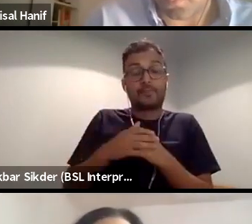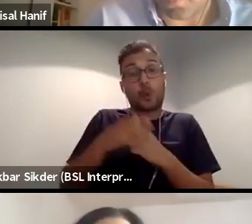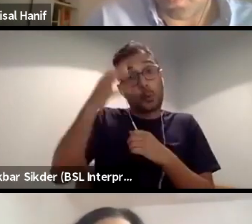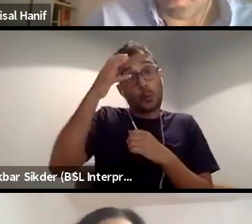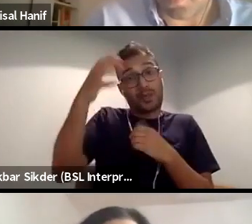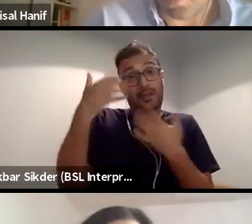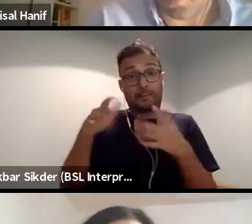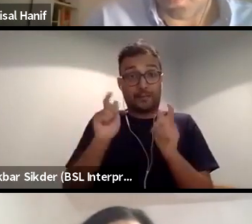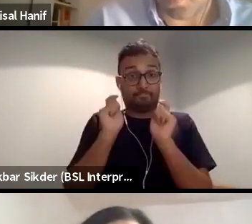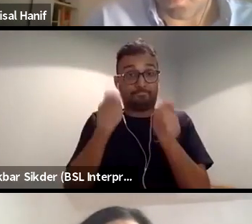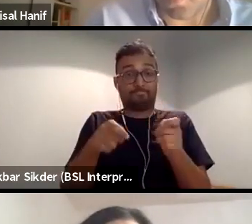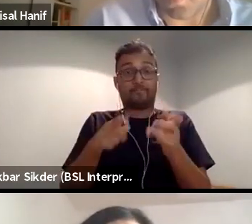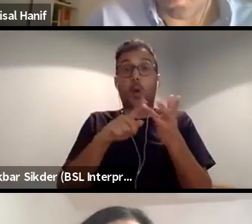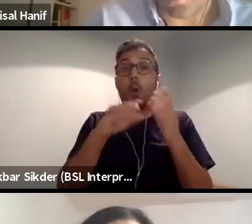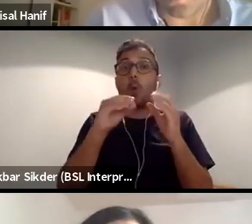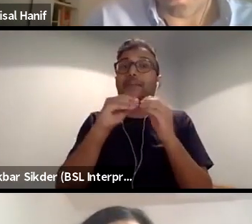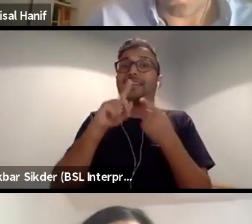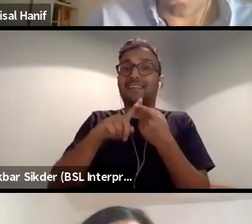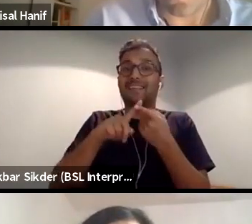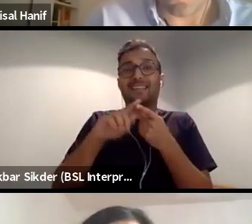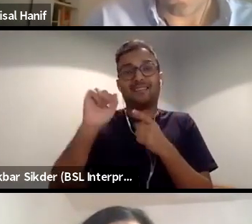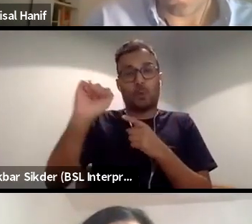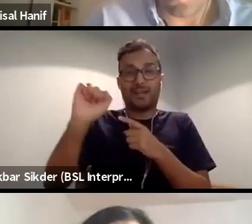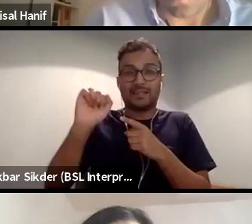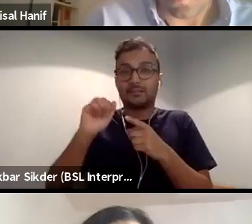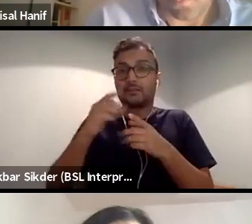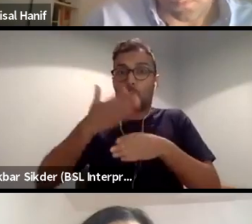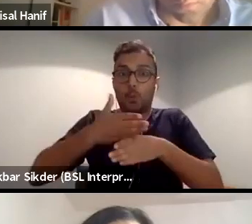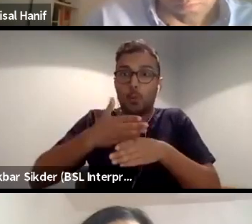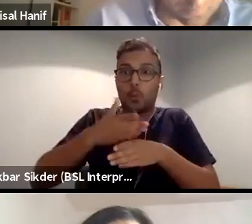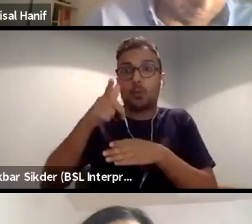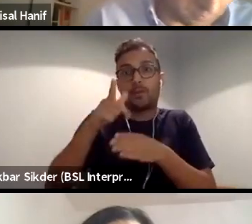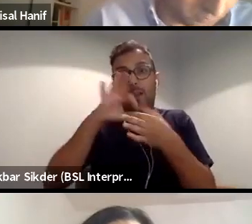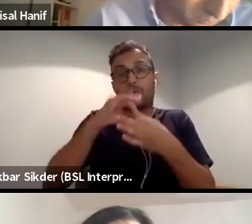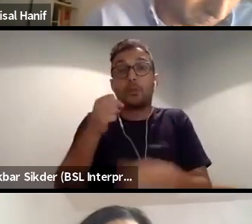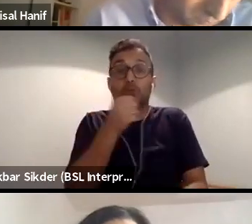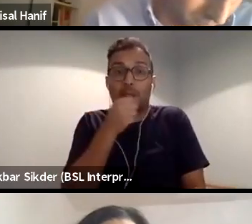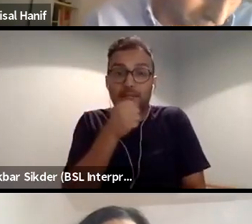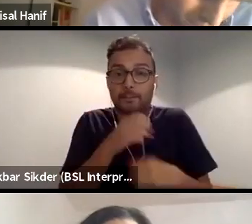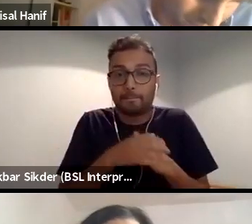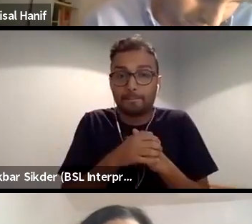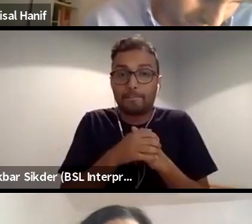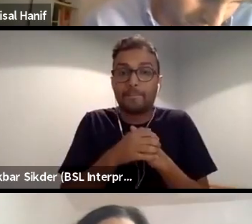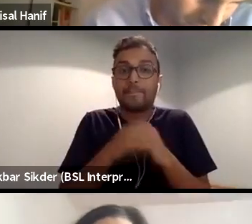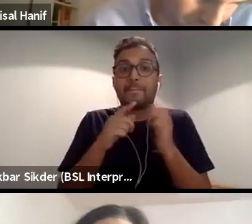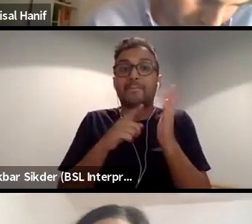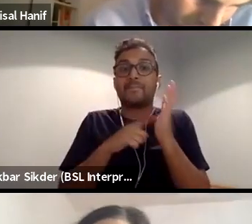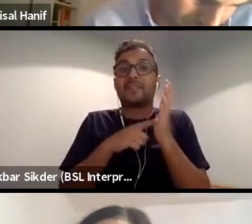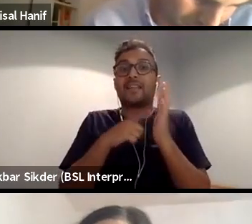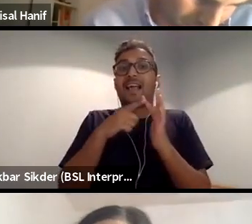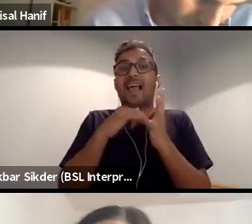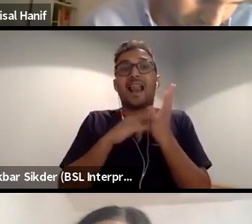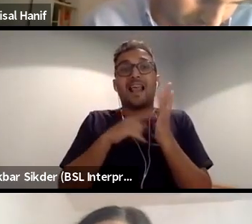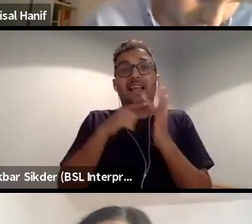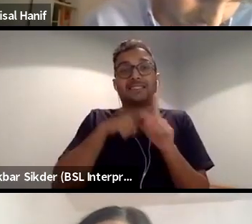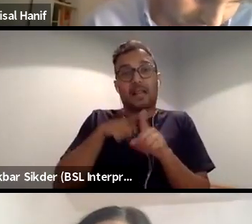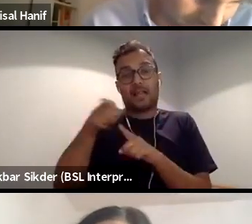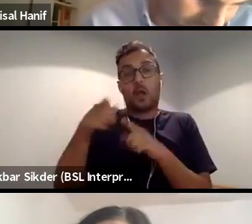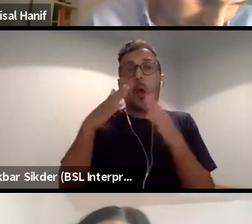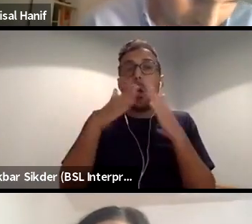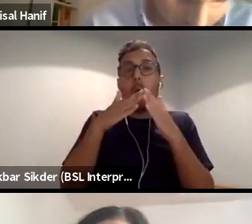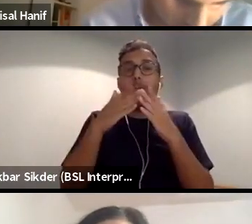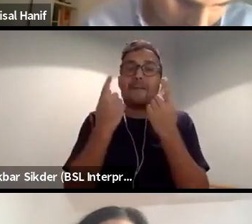his services to journalism. Lizzie Dearden is the Independent's Home Affairs and Security